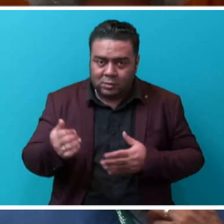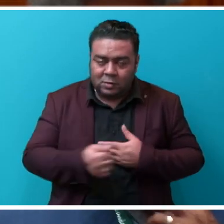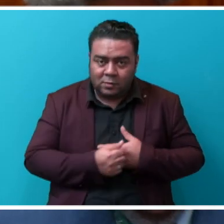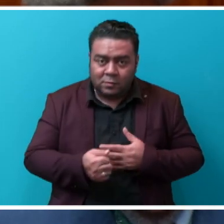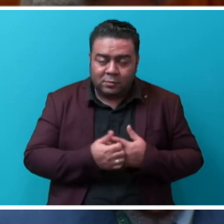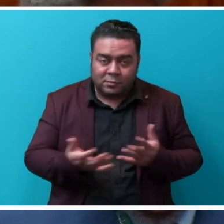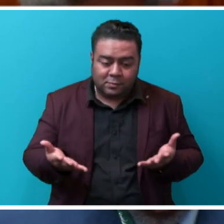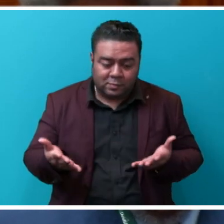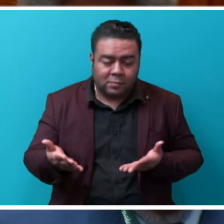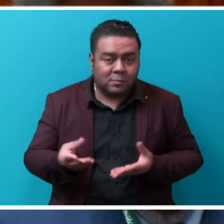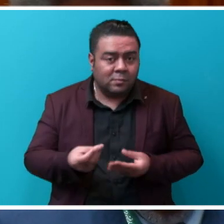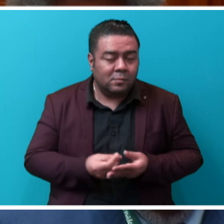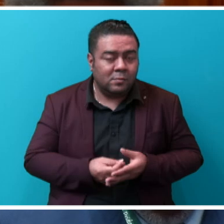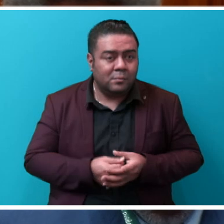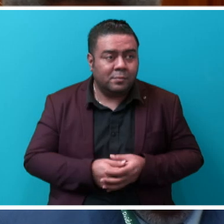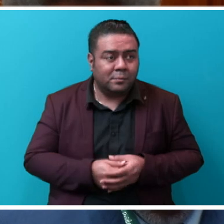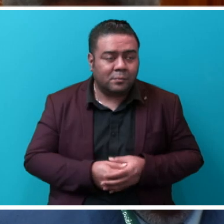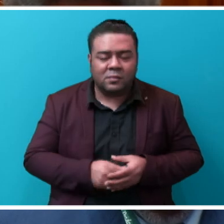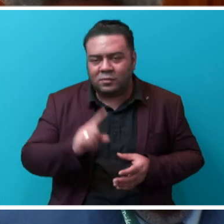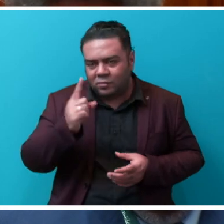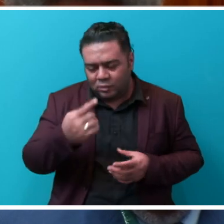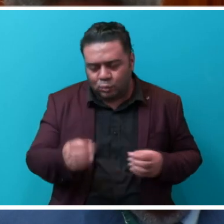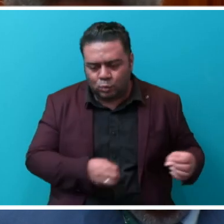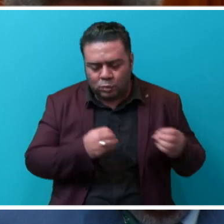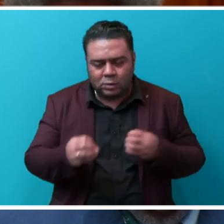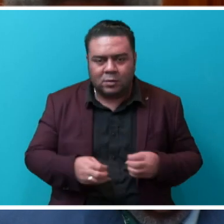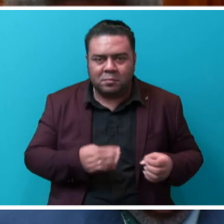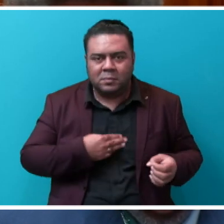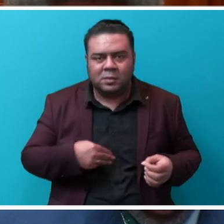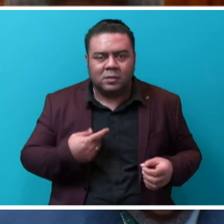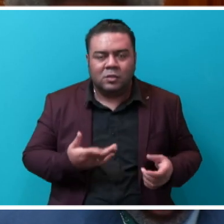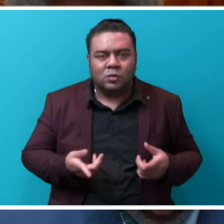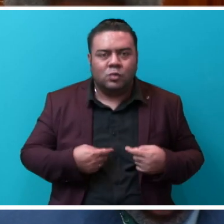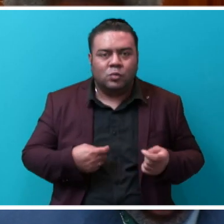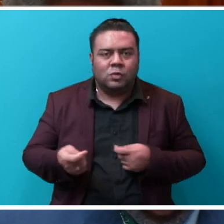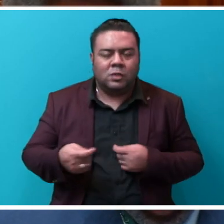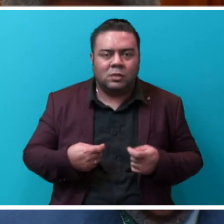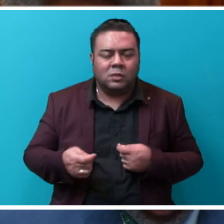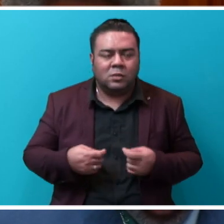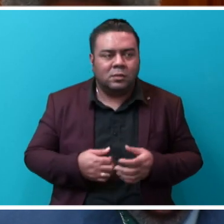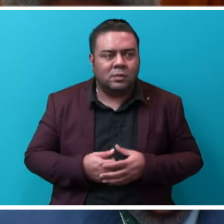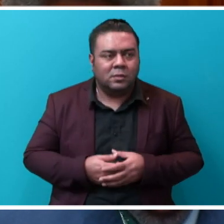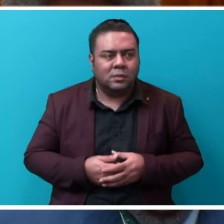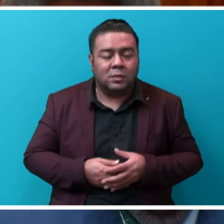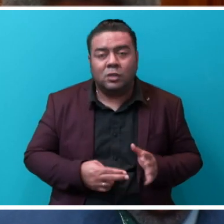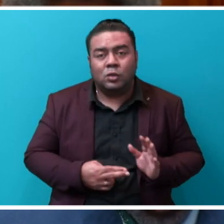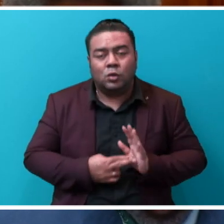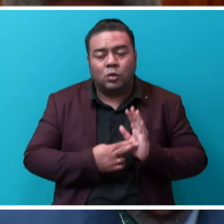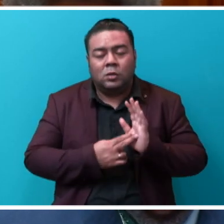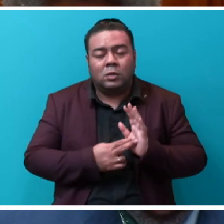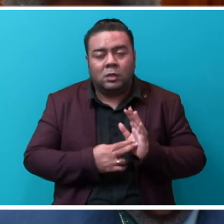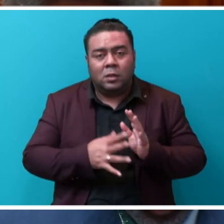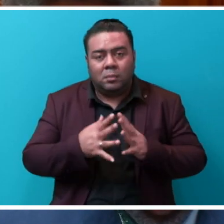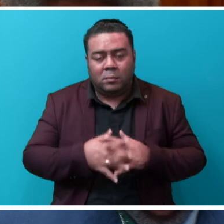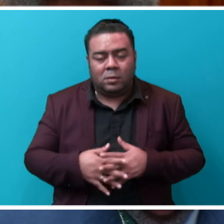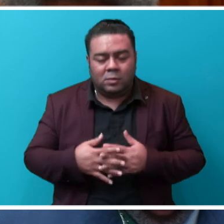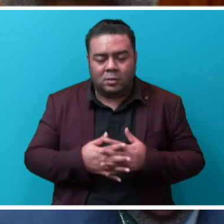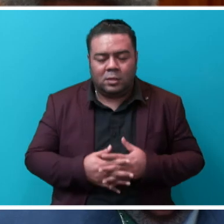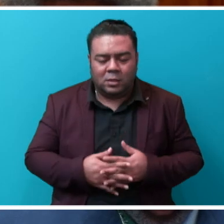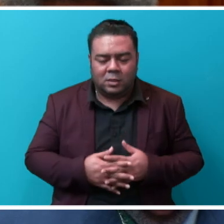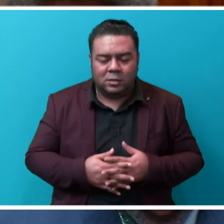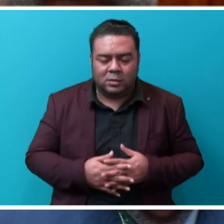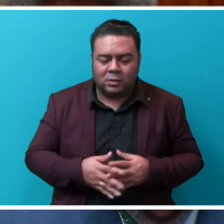first of its kind, was organized by the Ministry's Trade Commission in North America as a direct